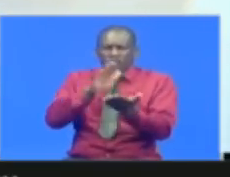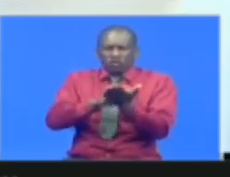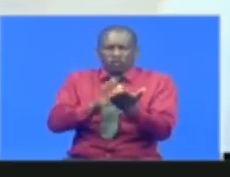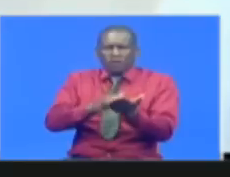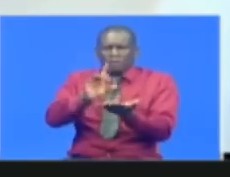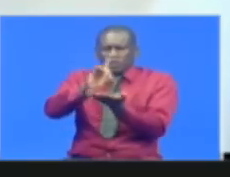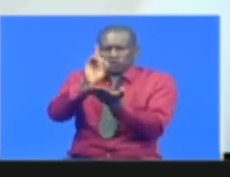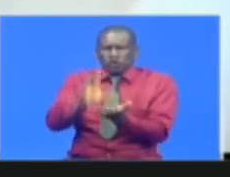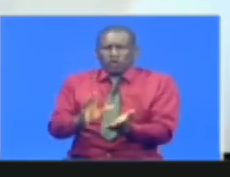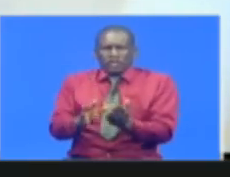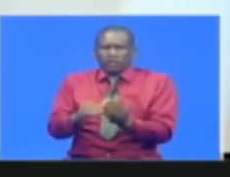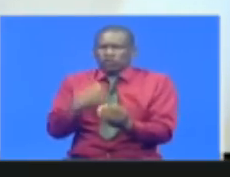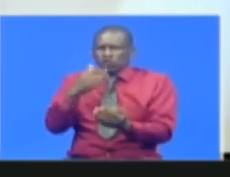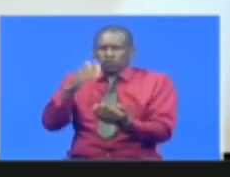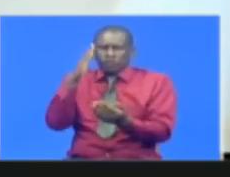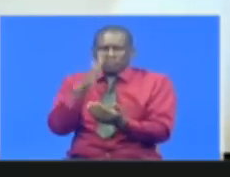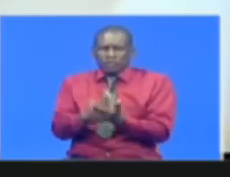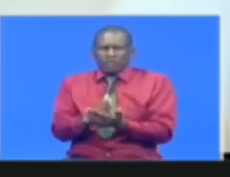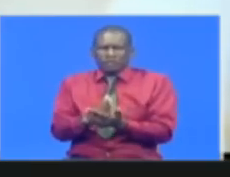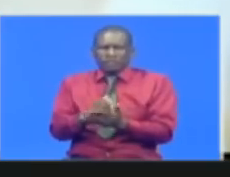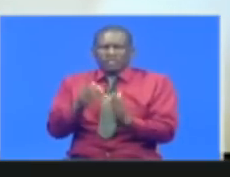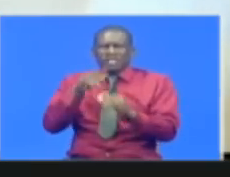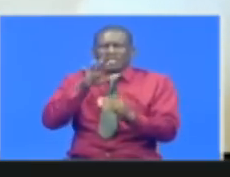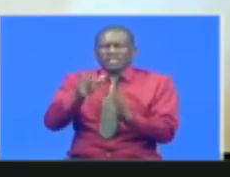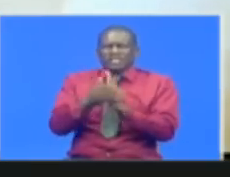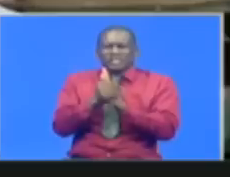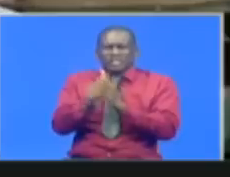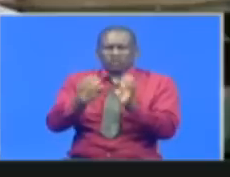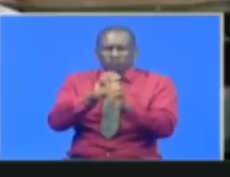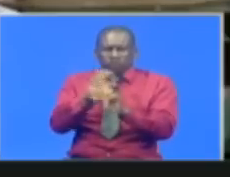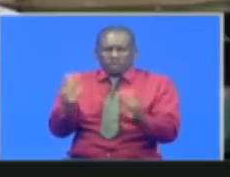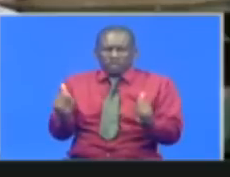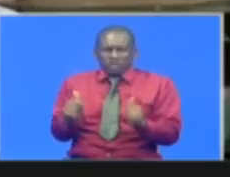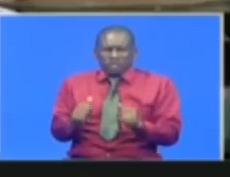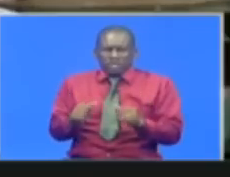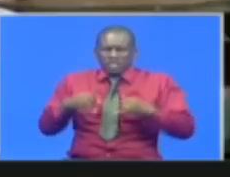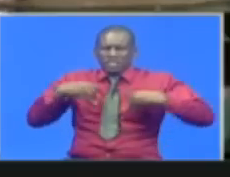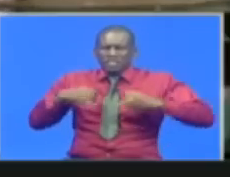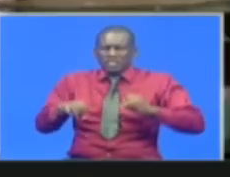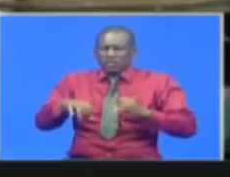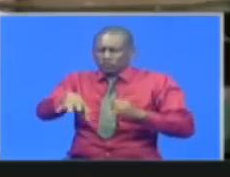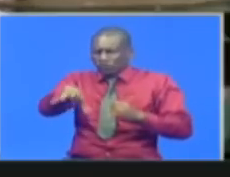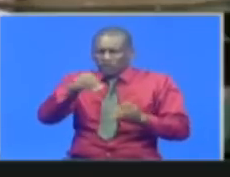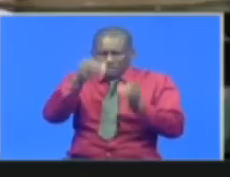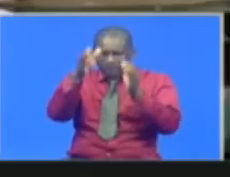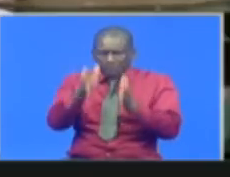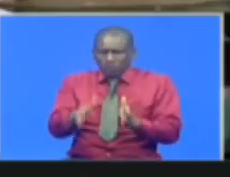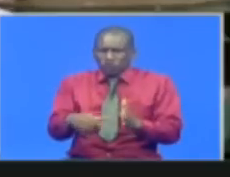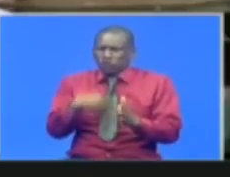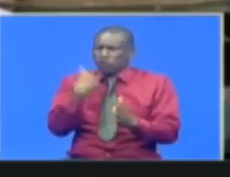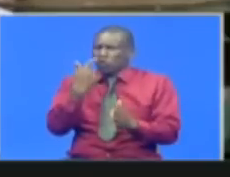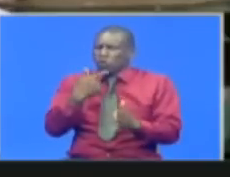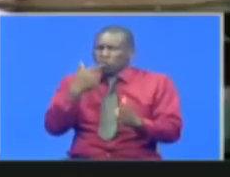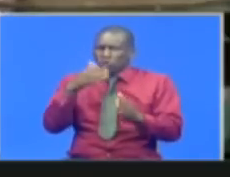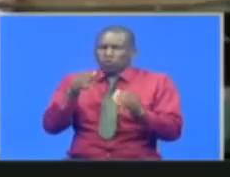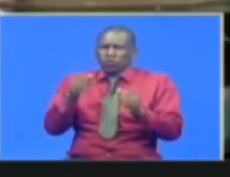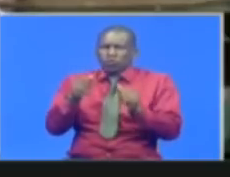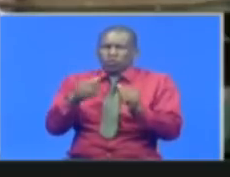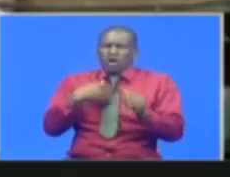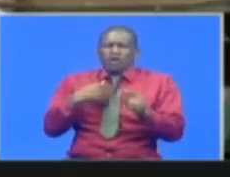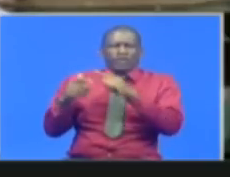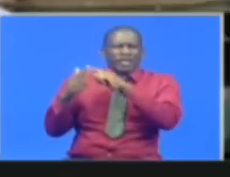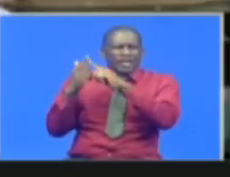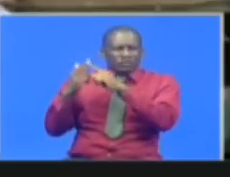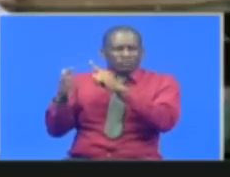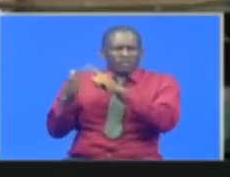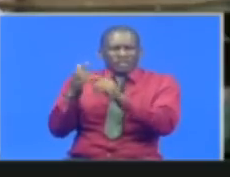doctors who believed in his skills and passion. Try find somebody who is maybe of an experience with maybe a